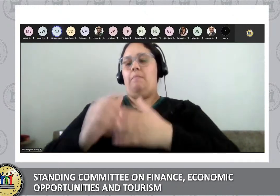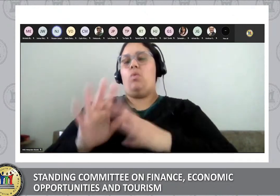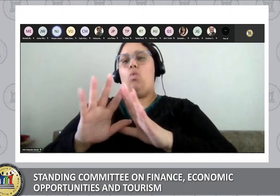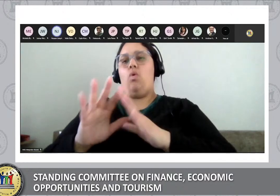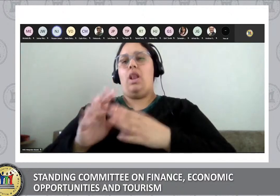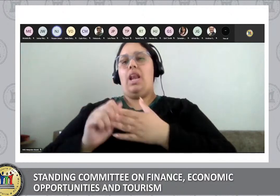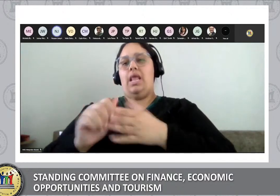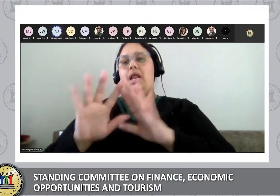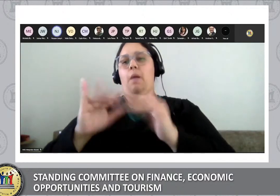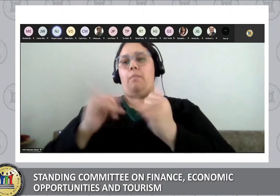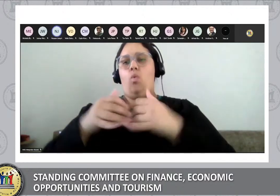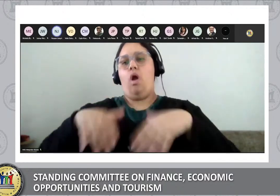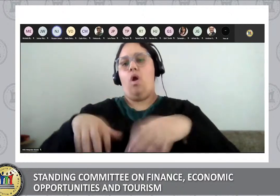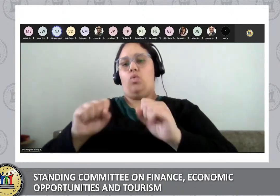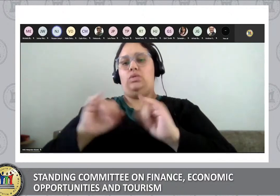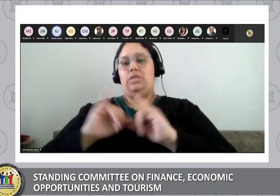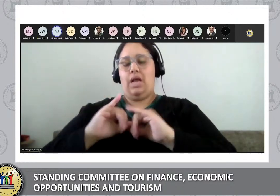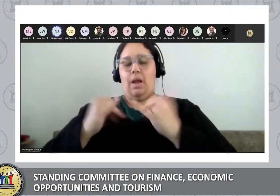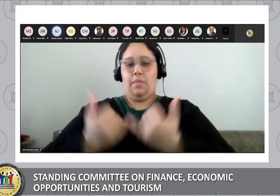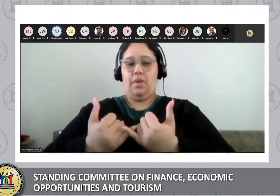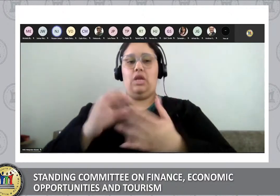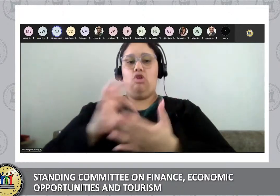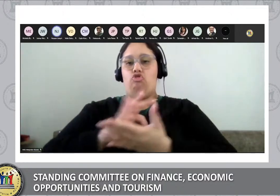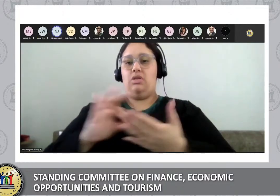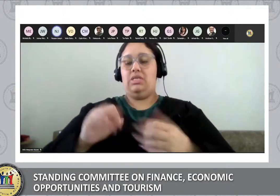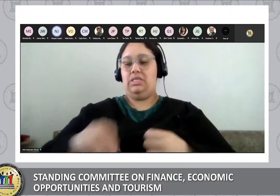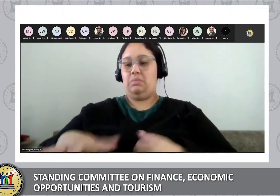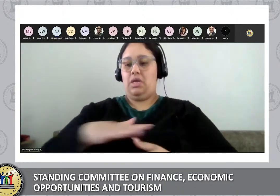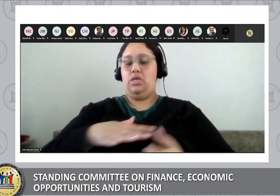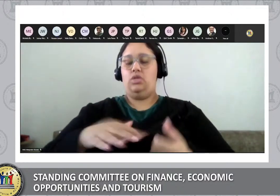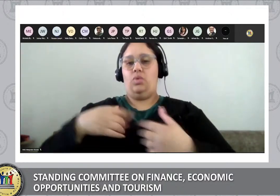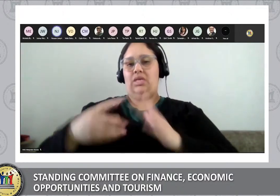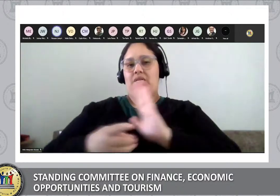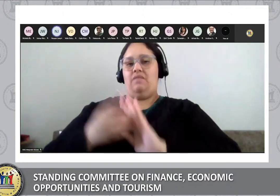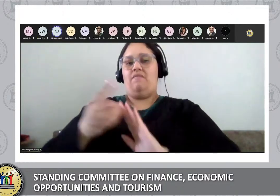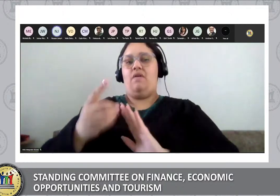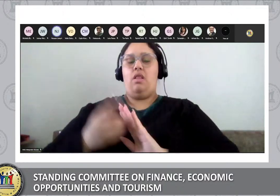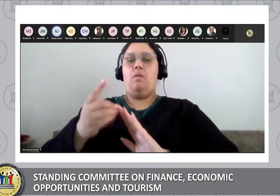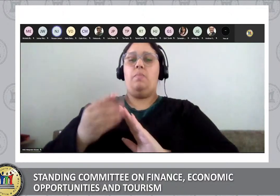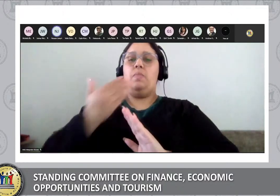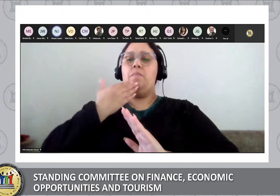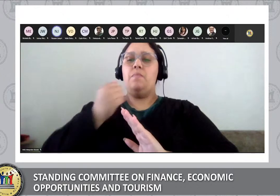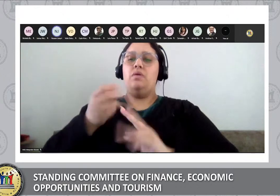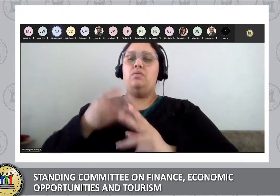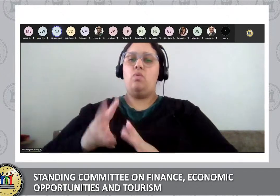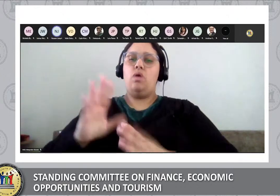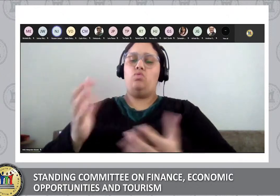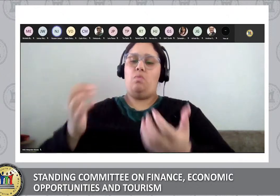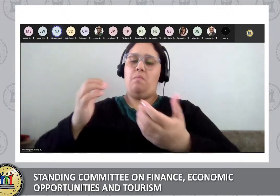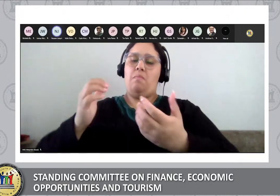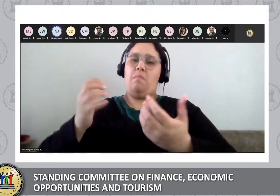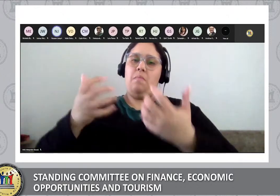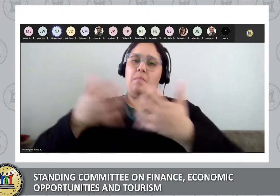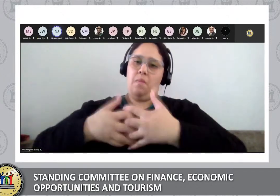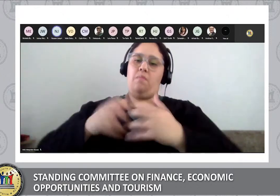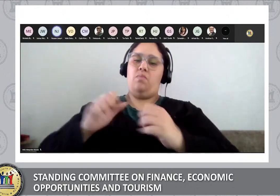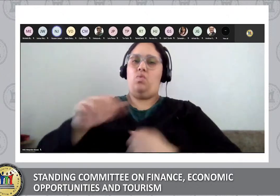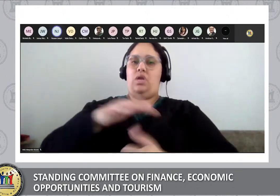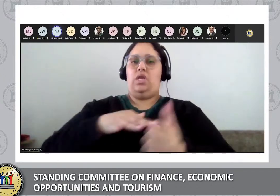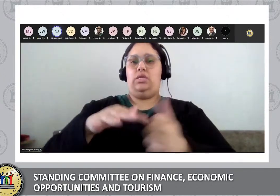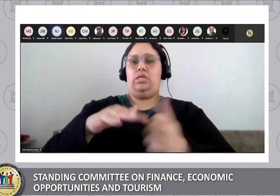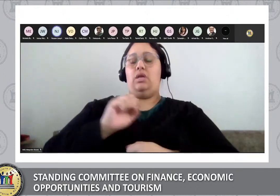company. In the green space, we develop new curricula that best suits the industry, and industry